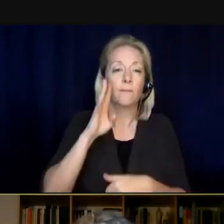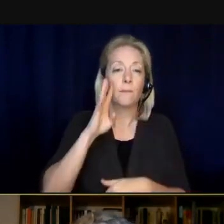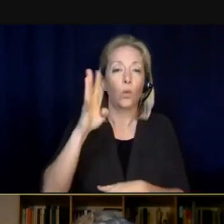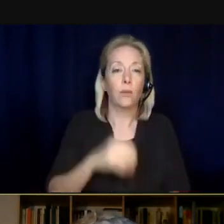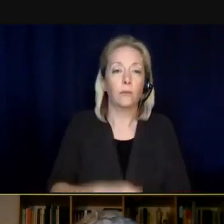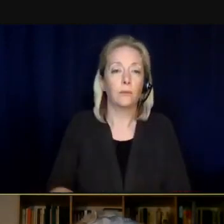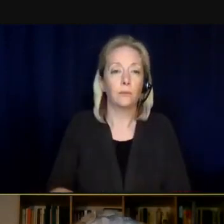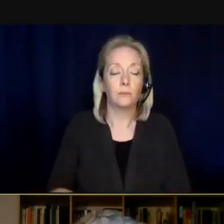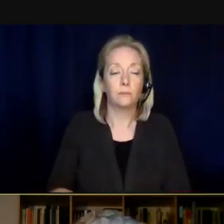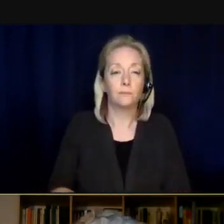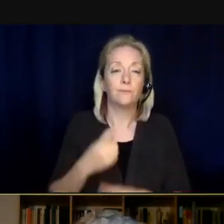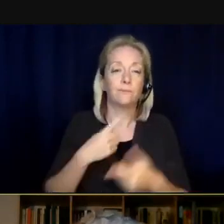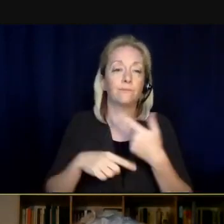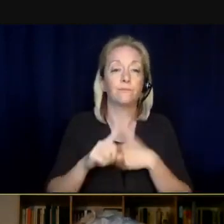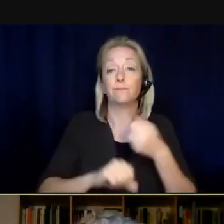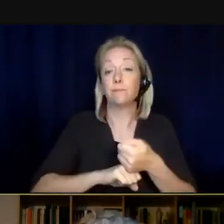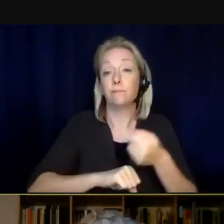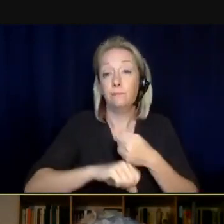Sign Supports.